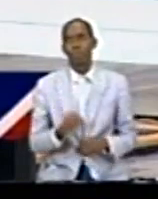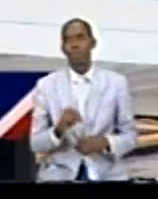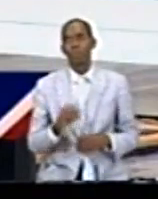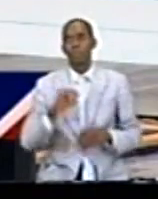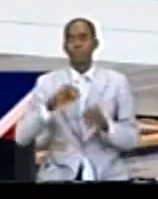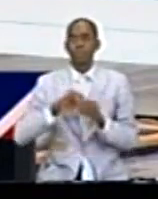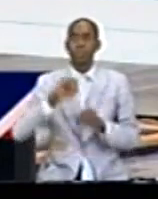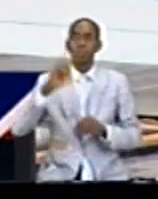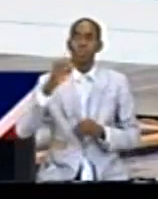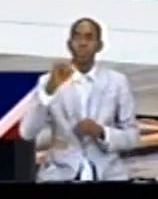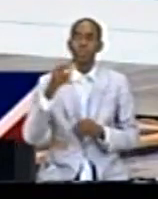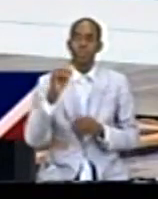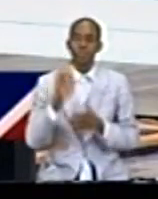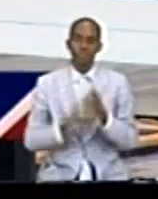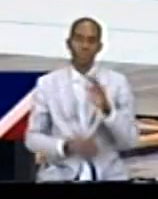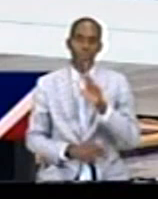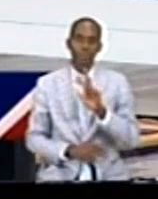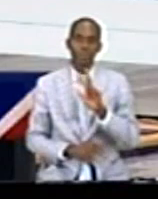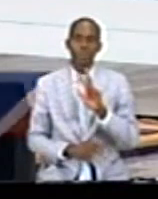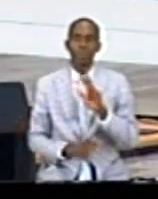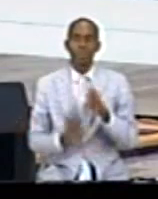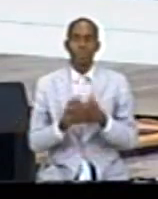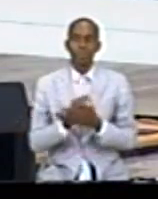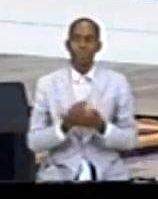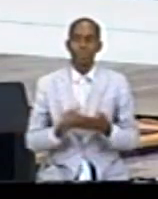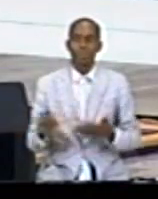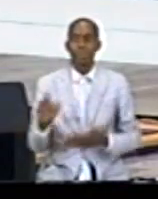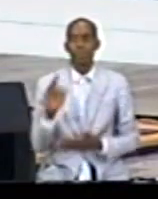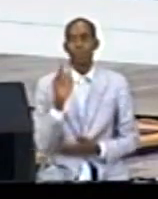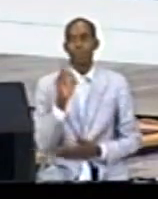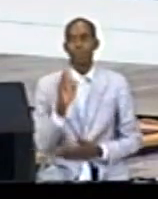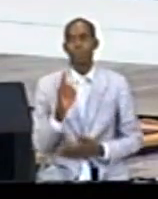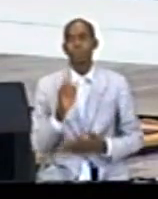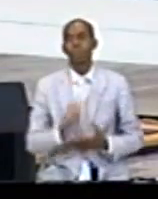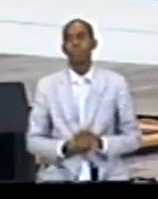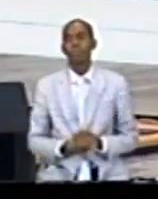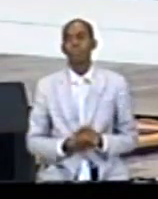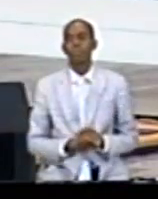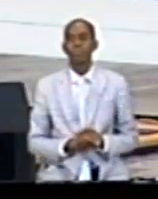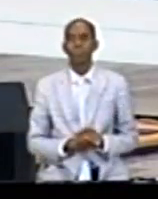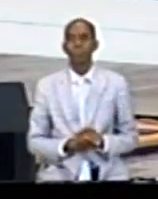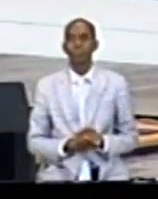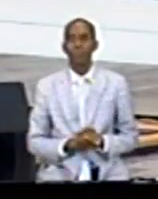chapter 3, verses 1 and 2.